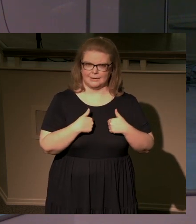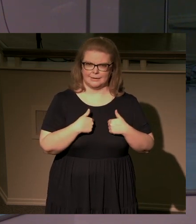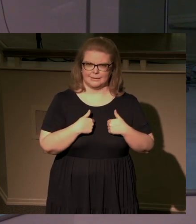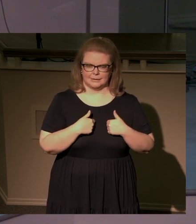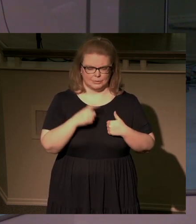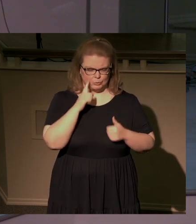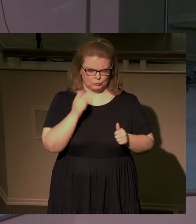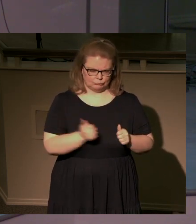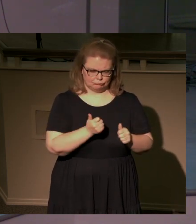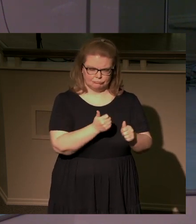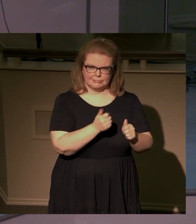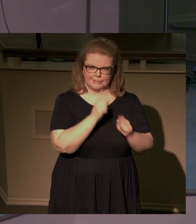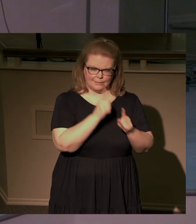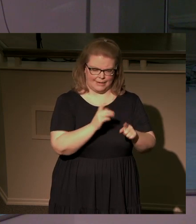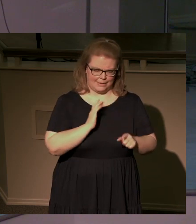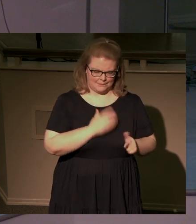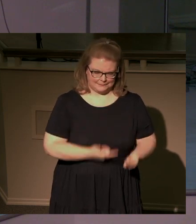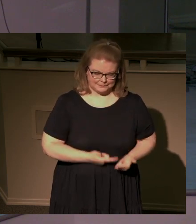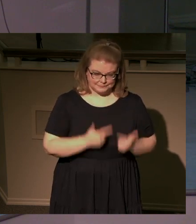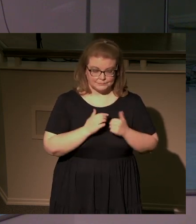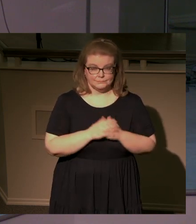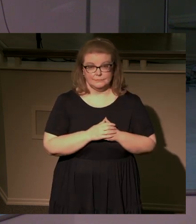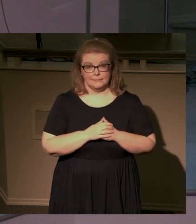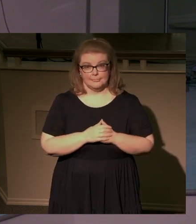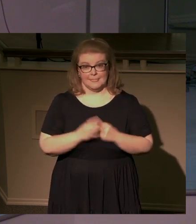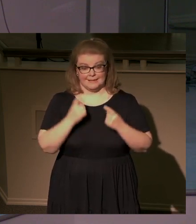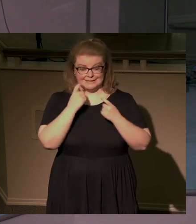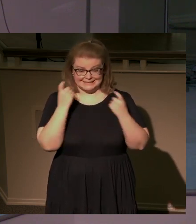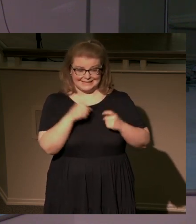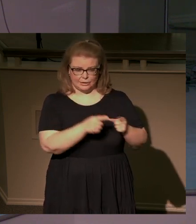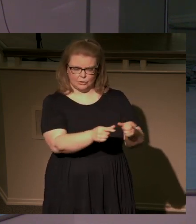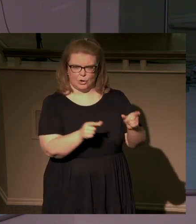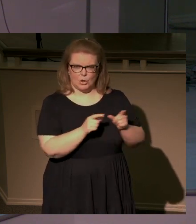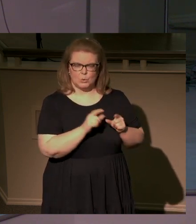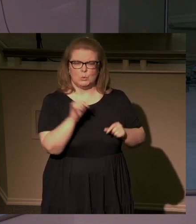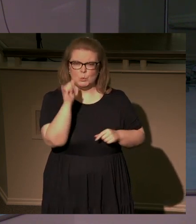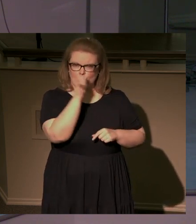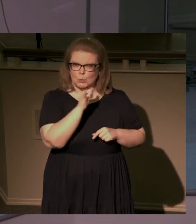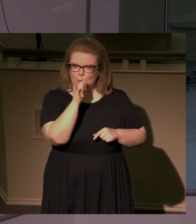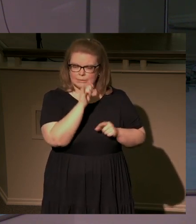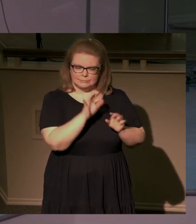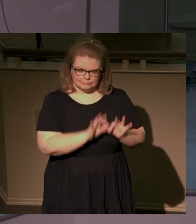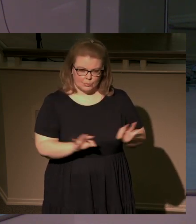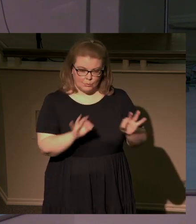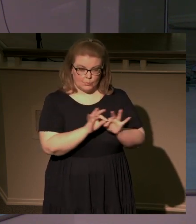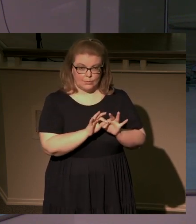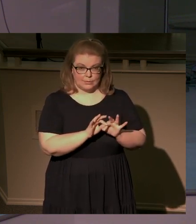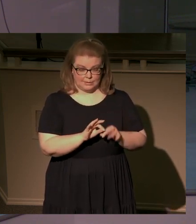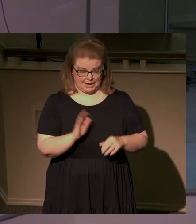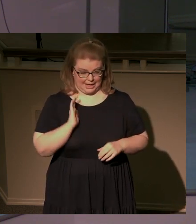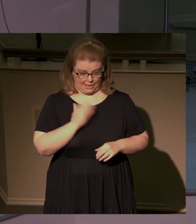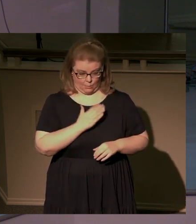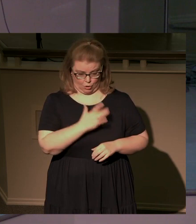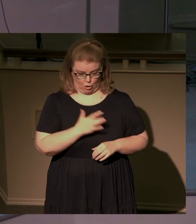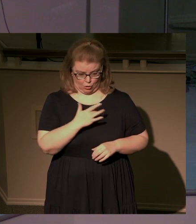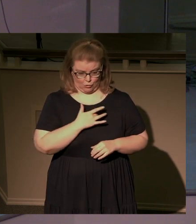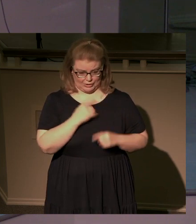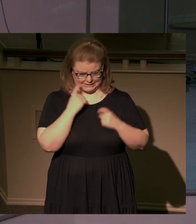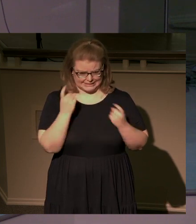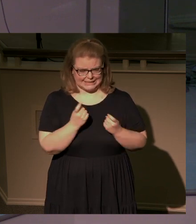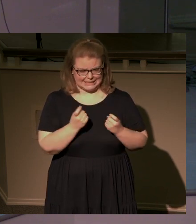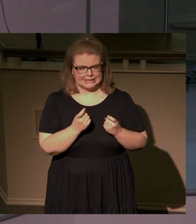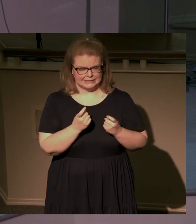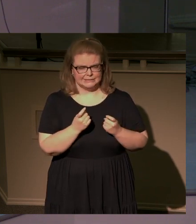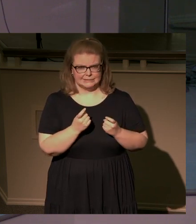You see, the sin in the garden was fundamental, and the sin in our hearts is fundamental.